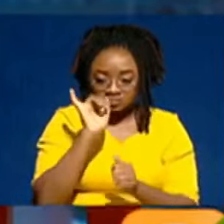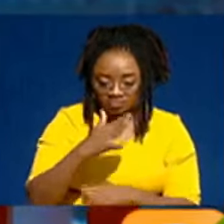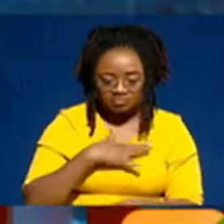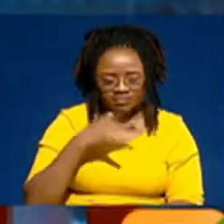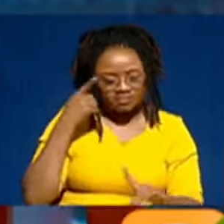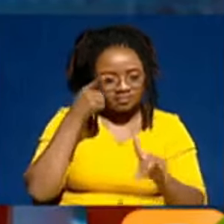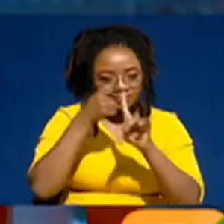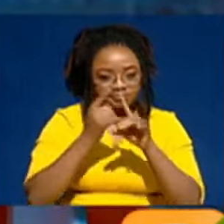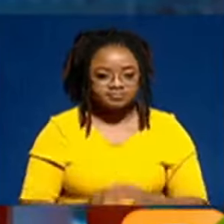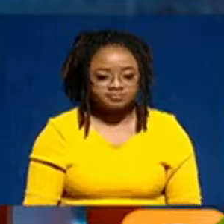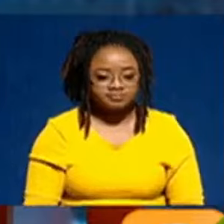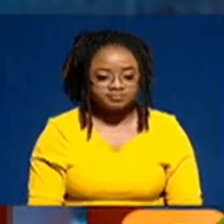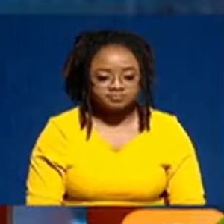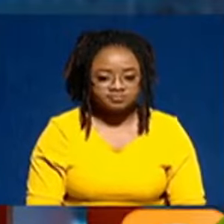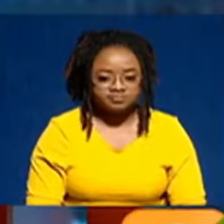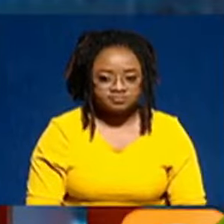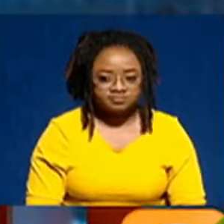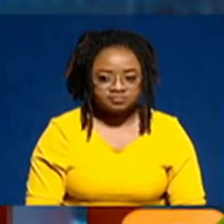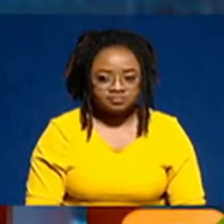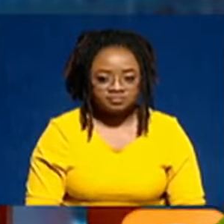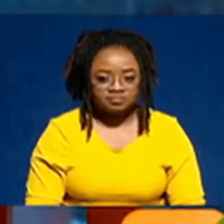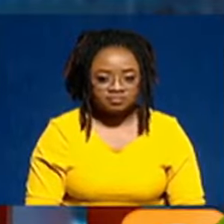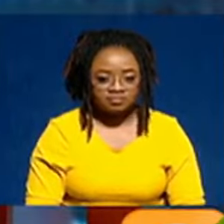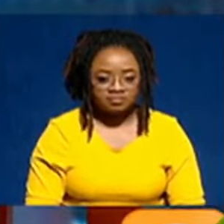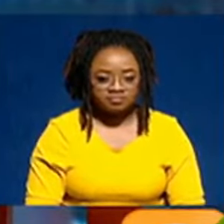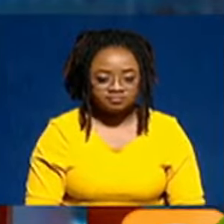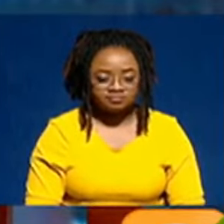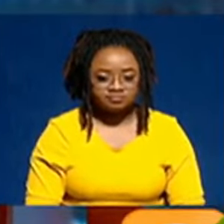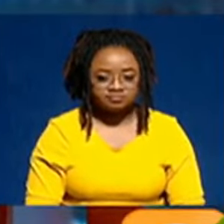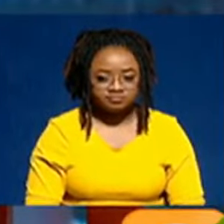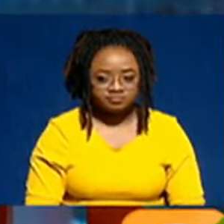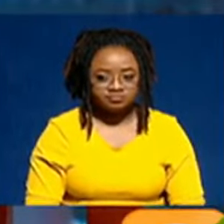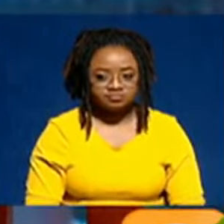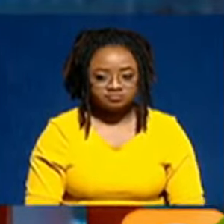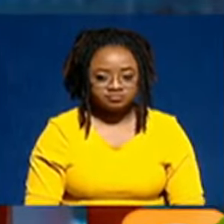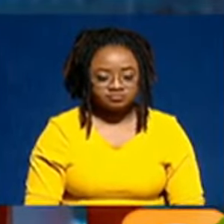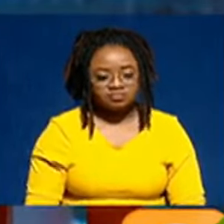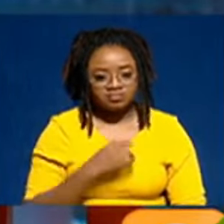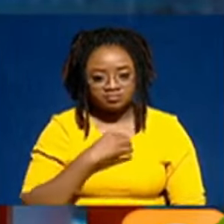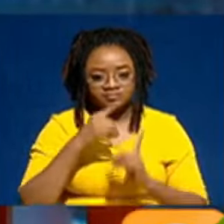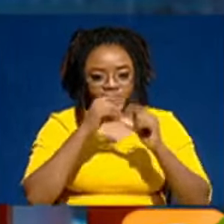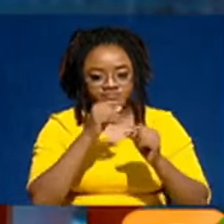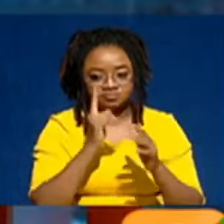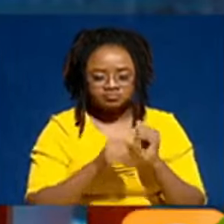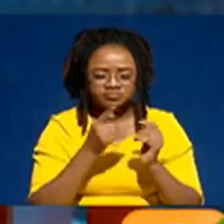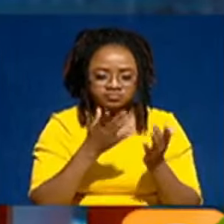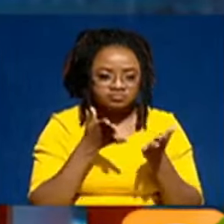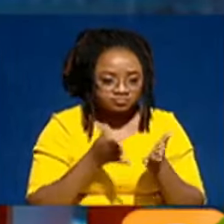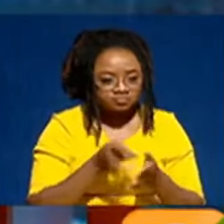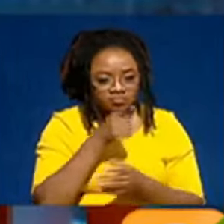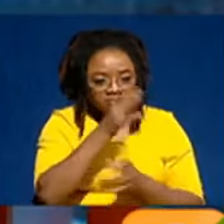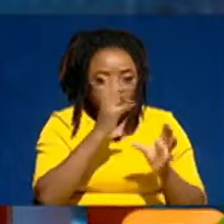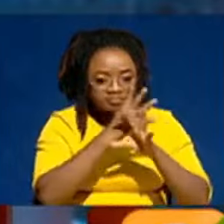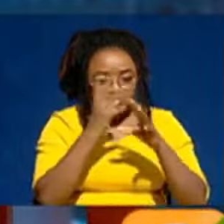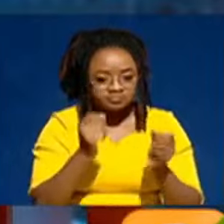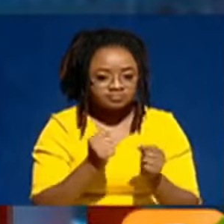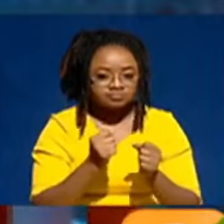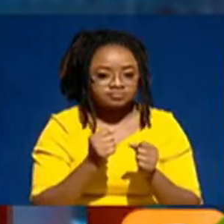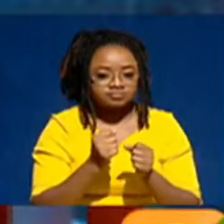Mm-hmm. You are the president of the Republic of Kenya. You can do 1 million houses. And I told them, it's a pipe dream. You will not deliver